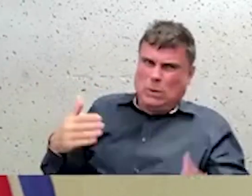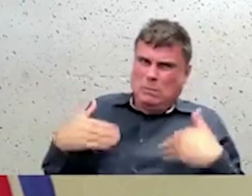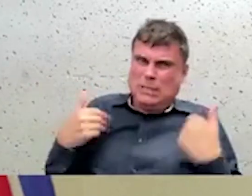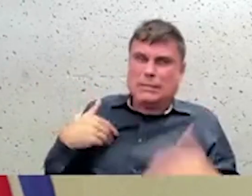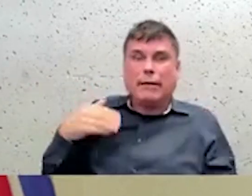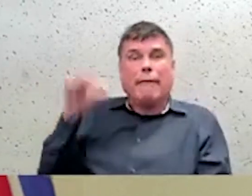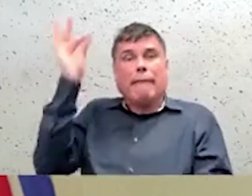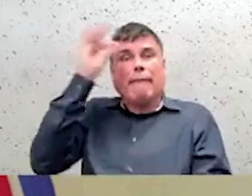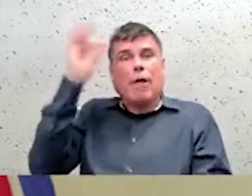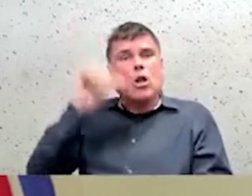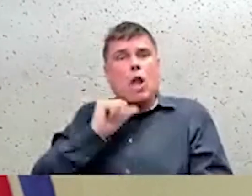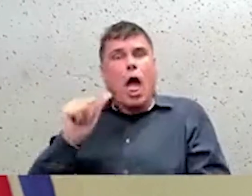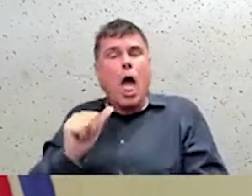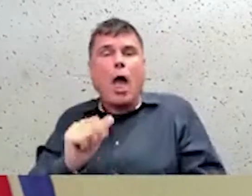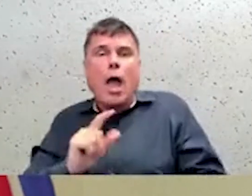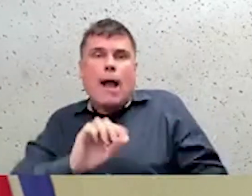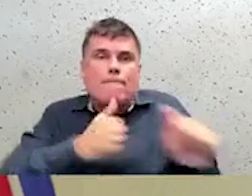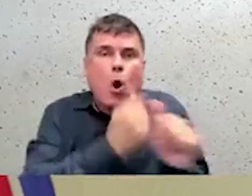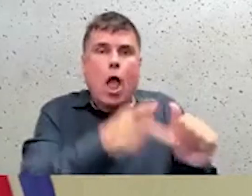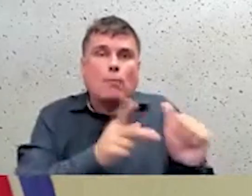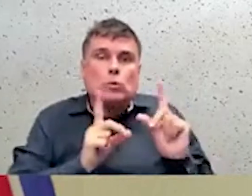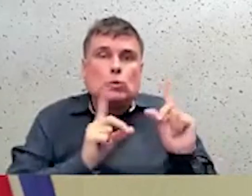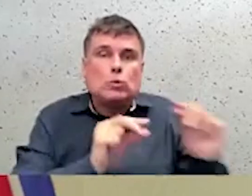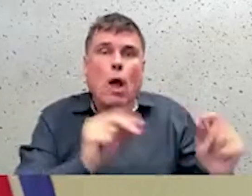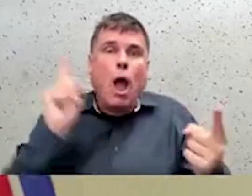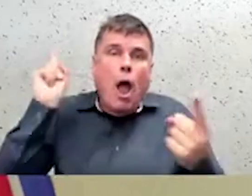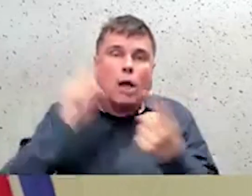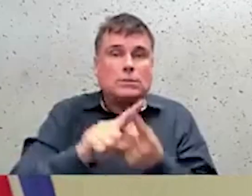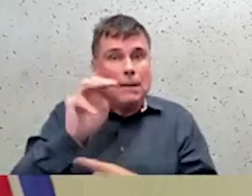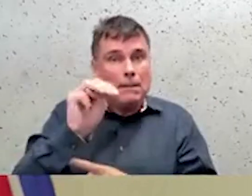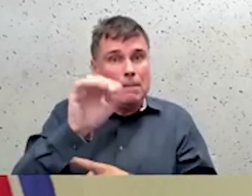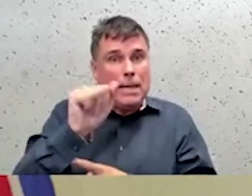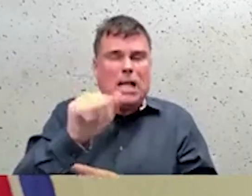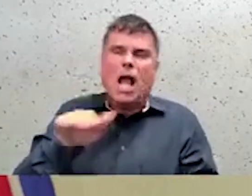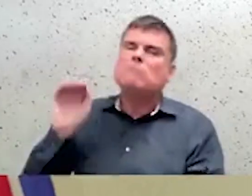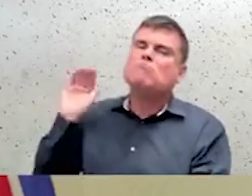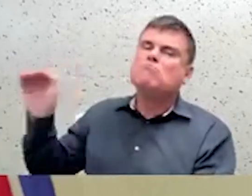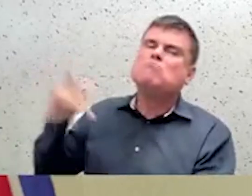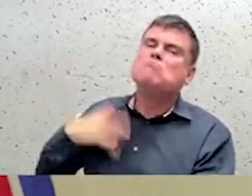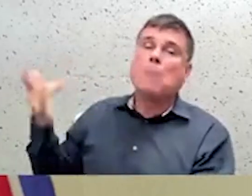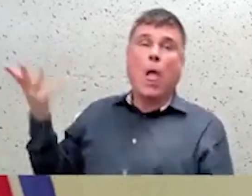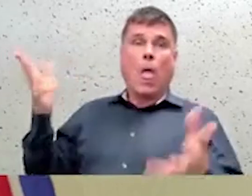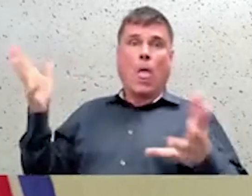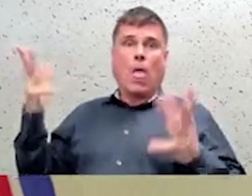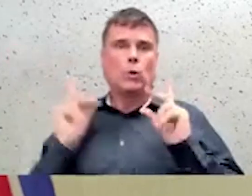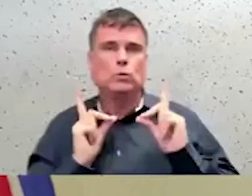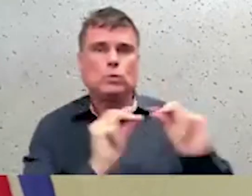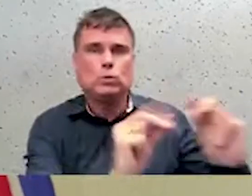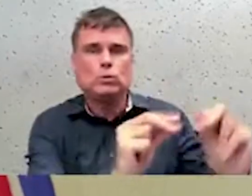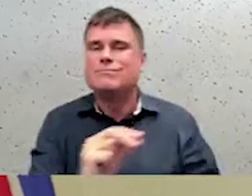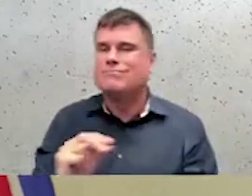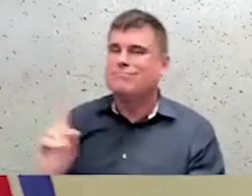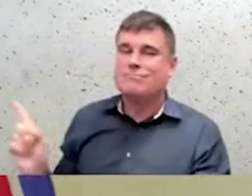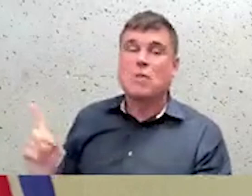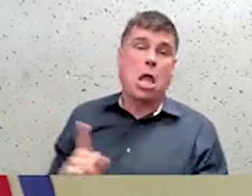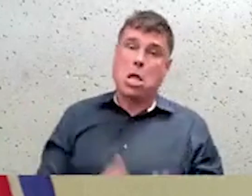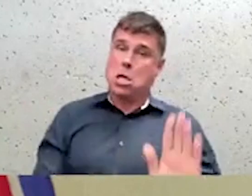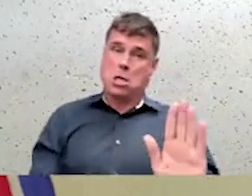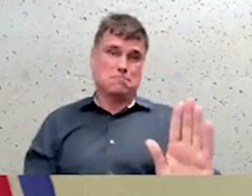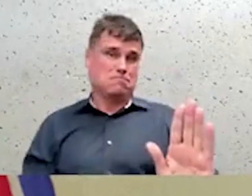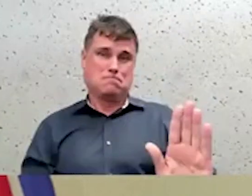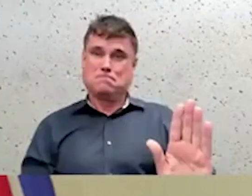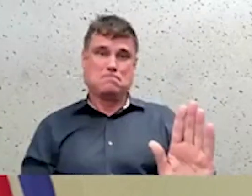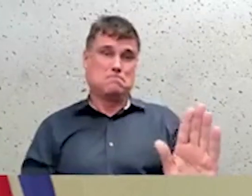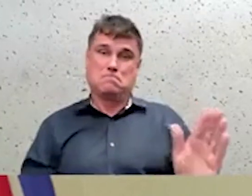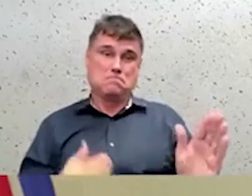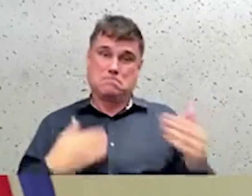questions? No, I'm not aware of the situation in Victoria, but I do have a very good working relationship with Chief Manick,